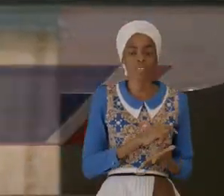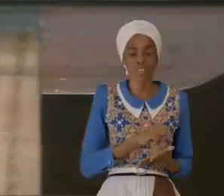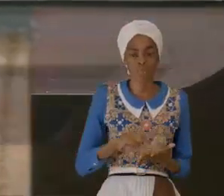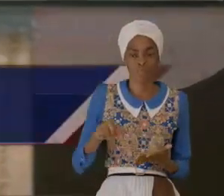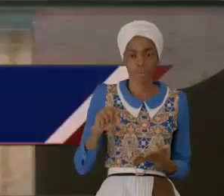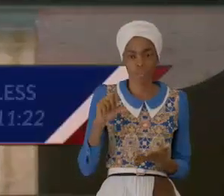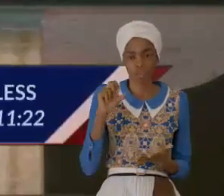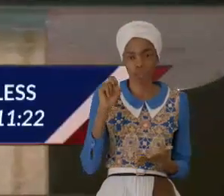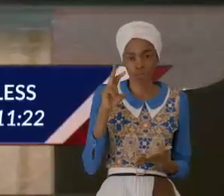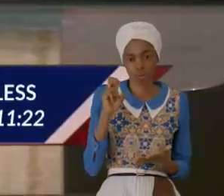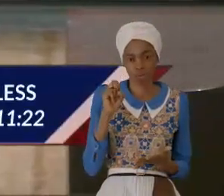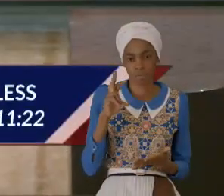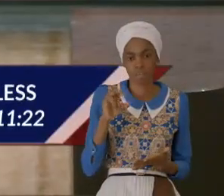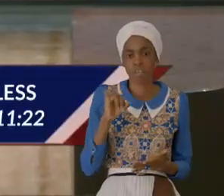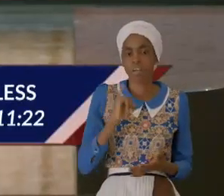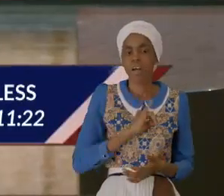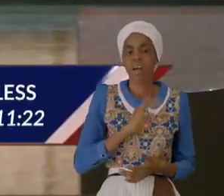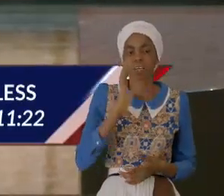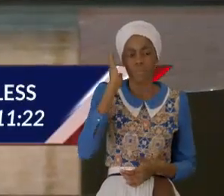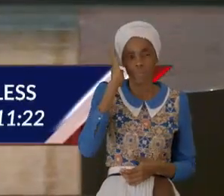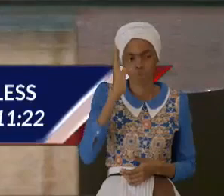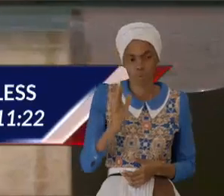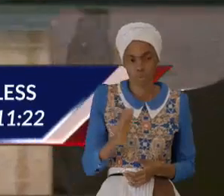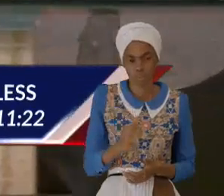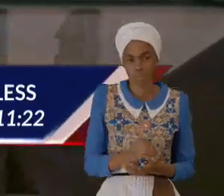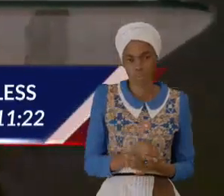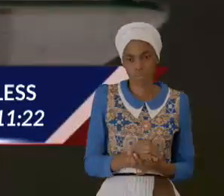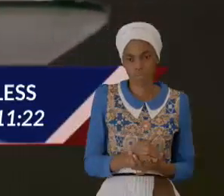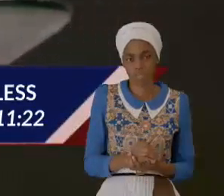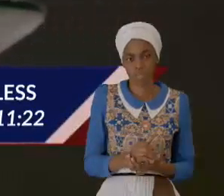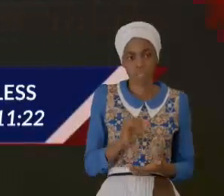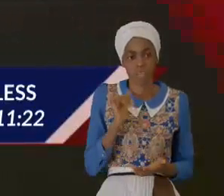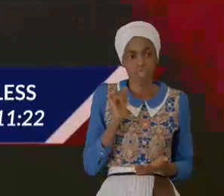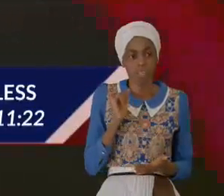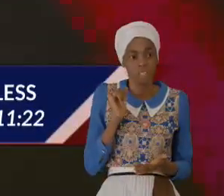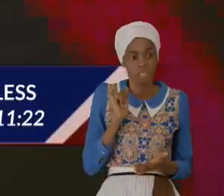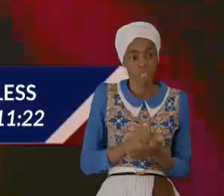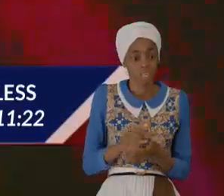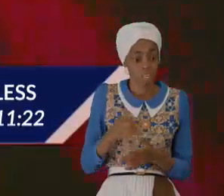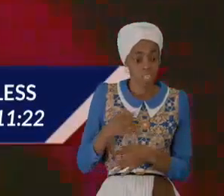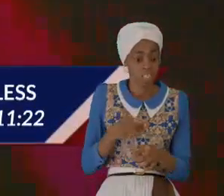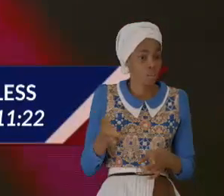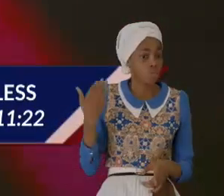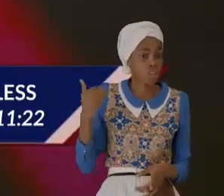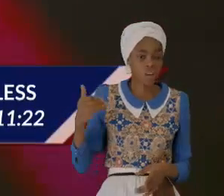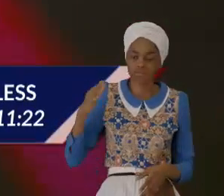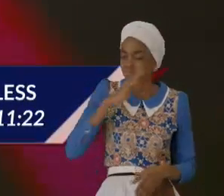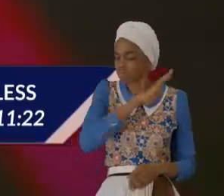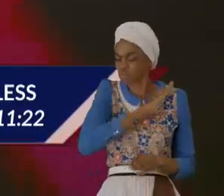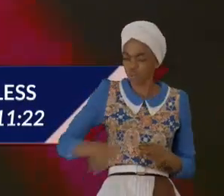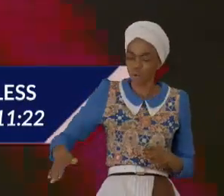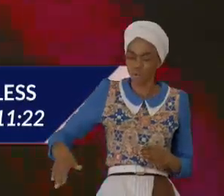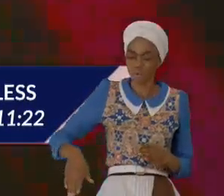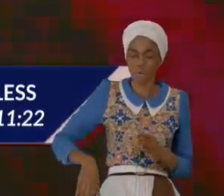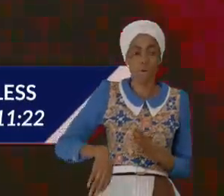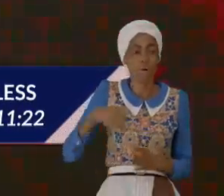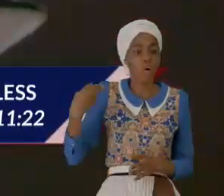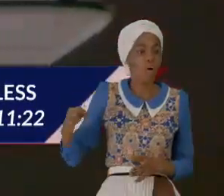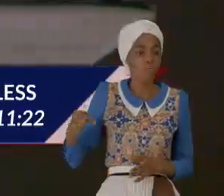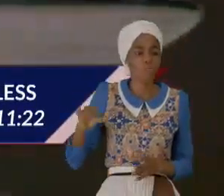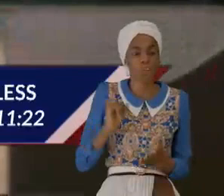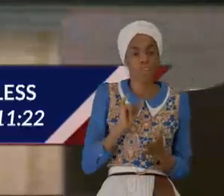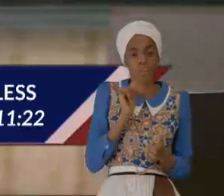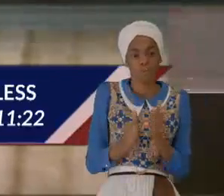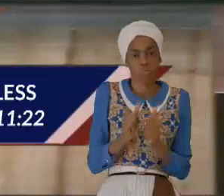12. I would they were even cut off that trouble you. The people that want